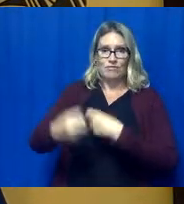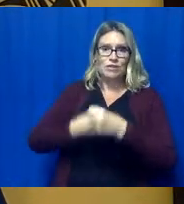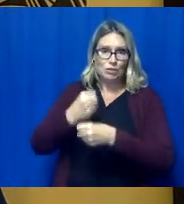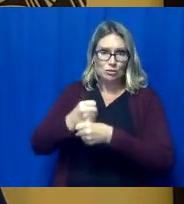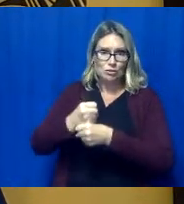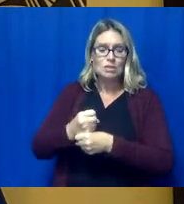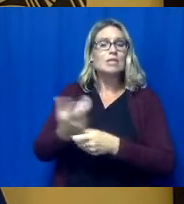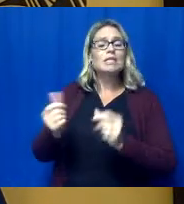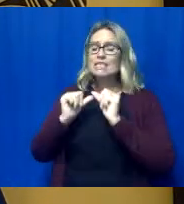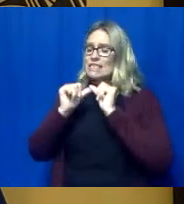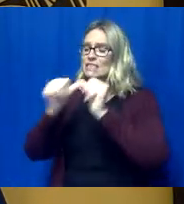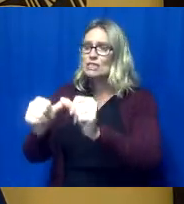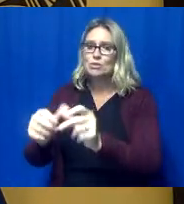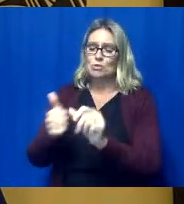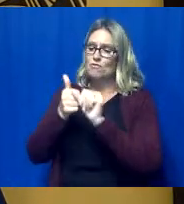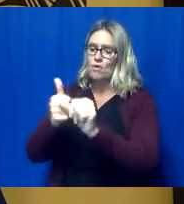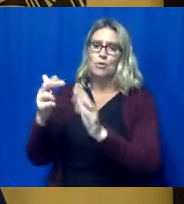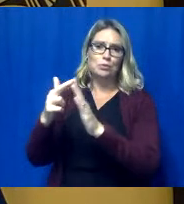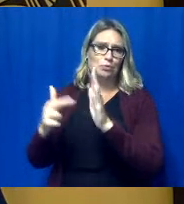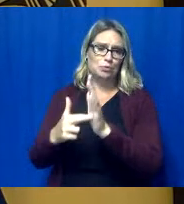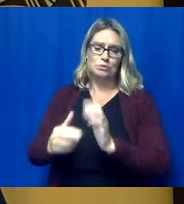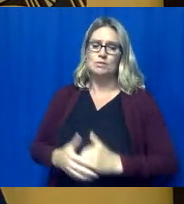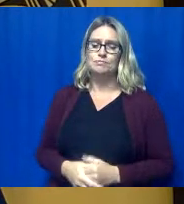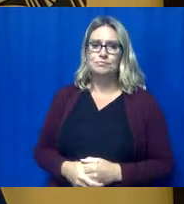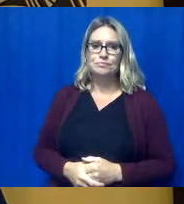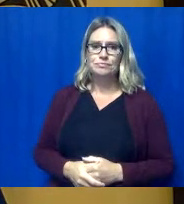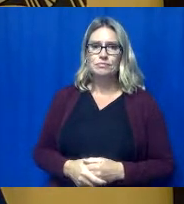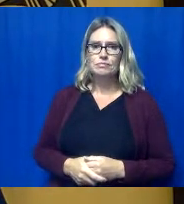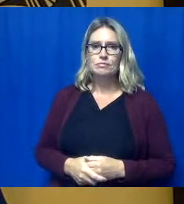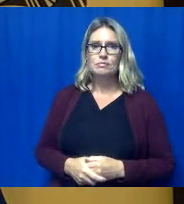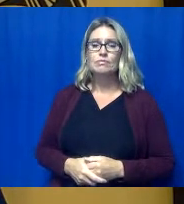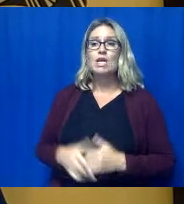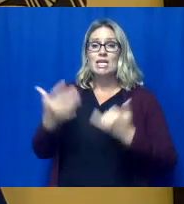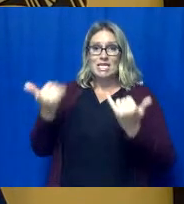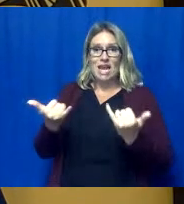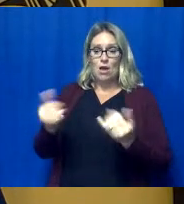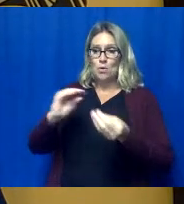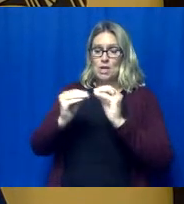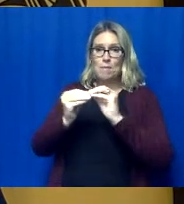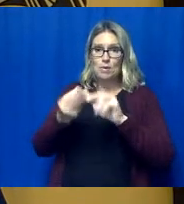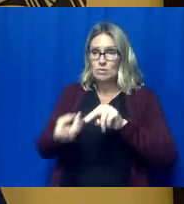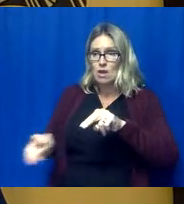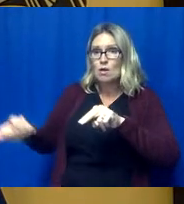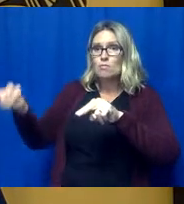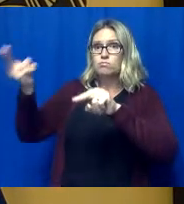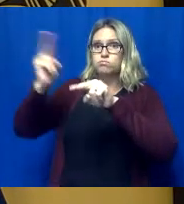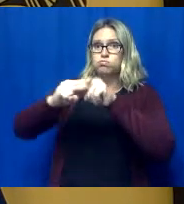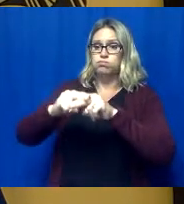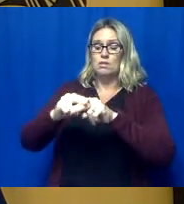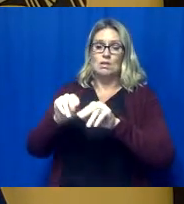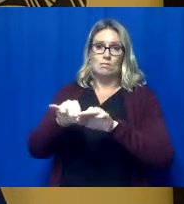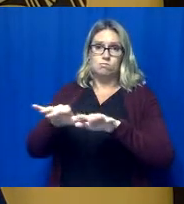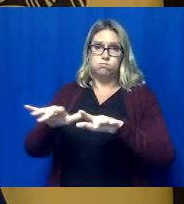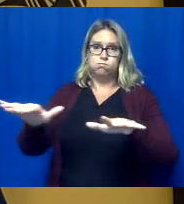them. Due to the major surge in the number of COVID-19 cases, I'm